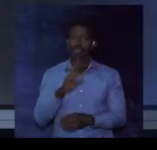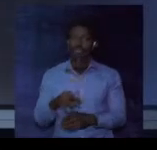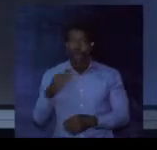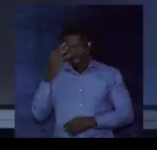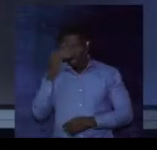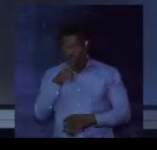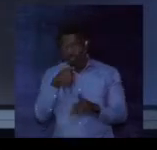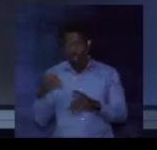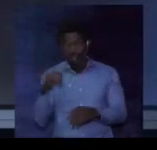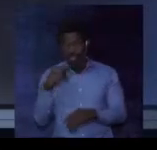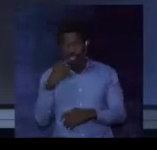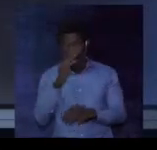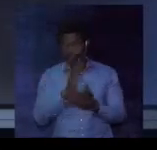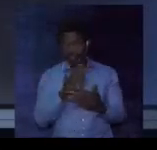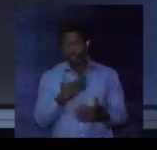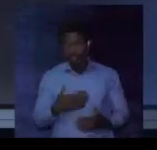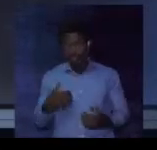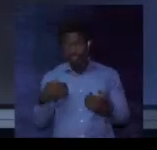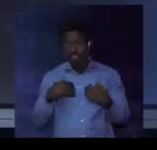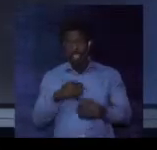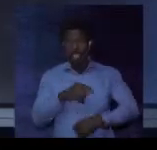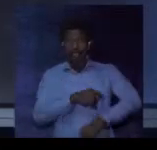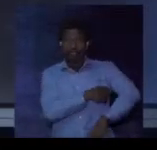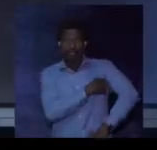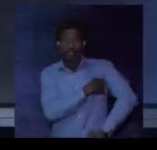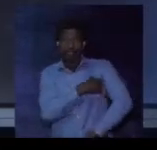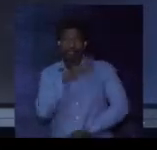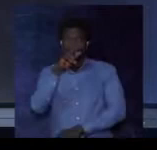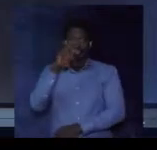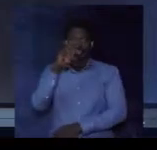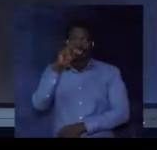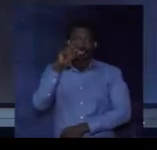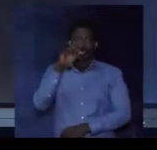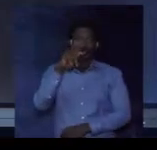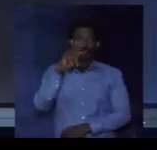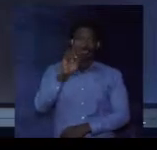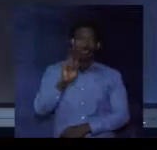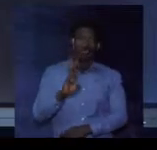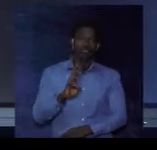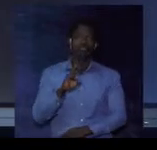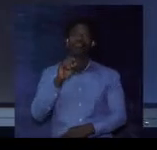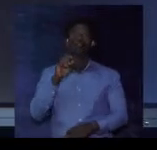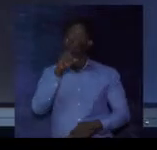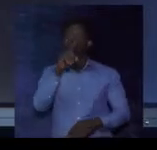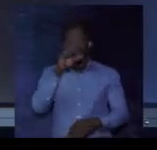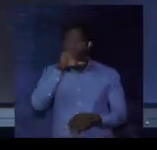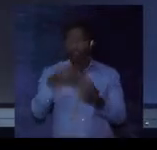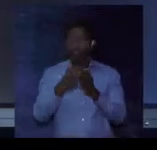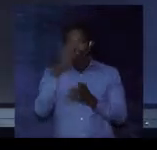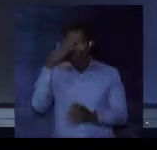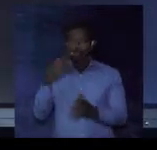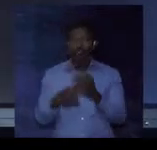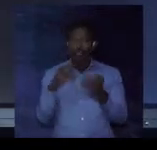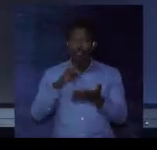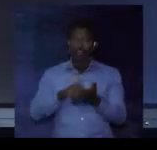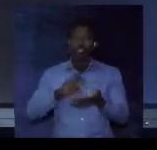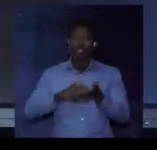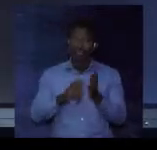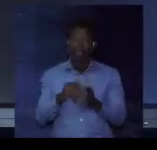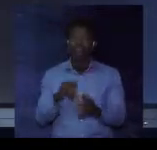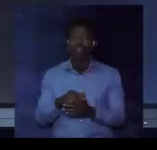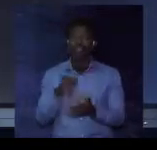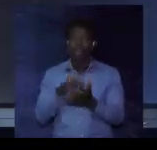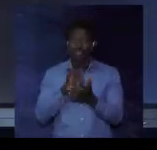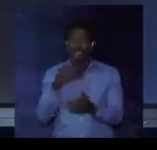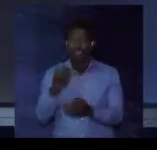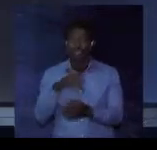of. When they say somebody has temperature, or you heard of there is temperature here, you all know what it means. Now let's look at it